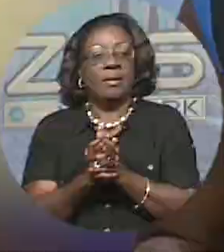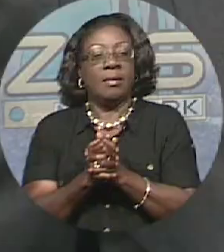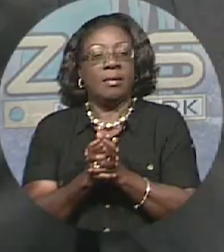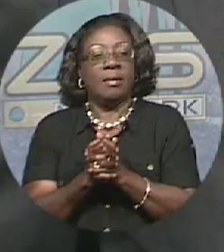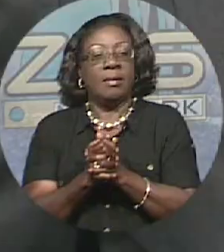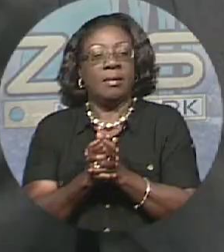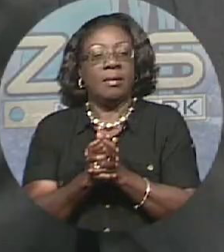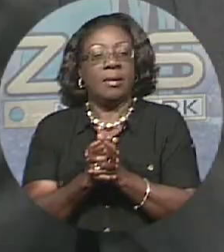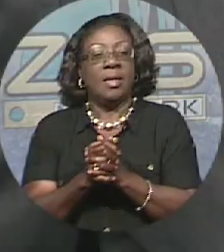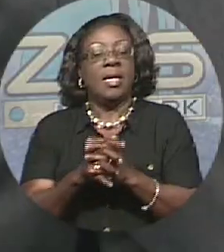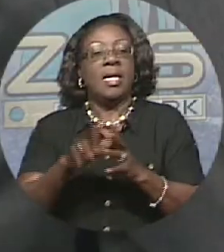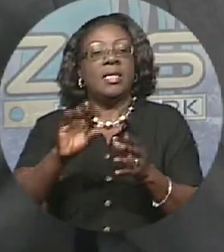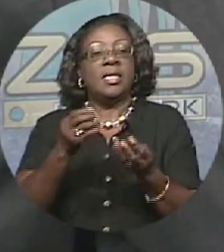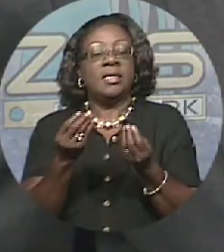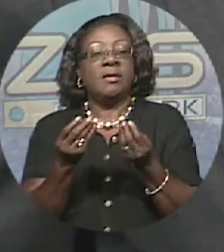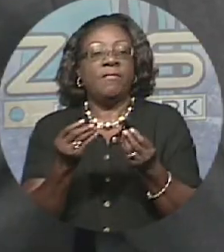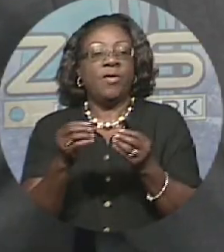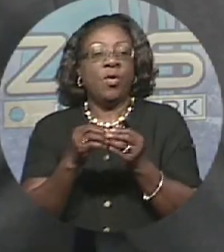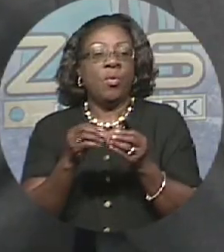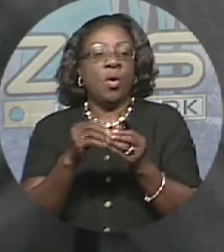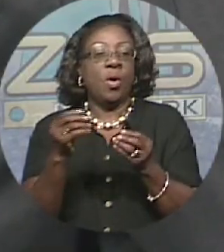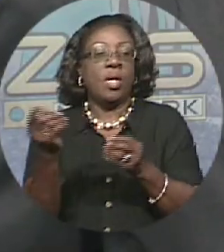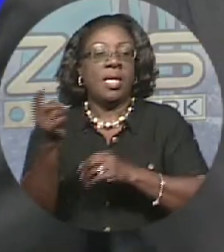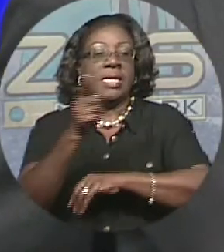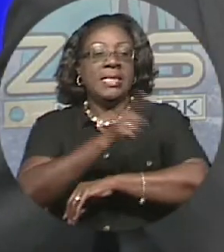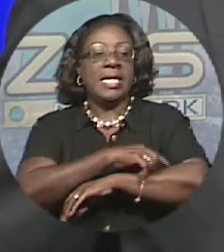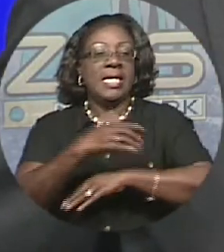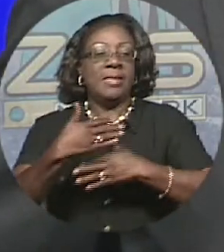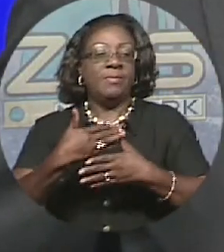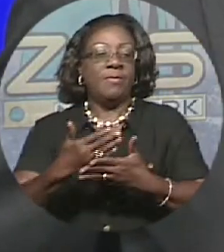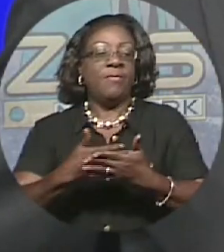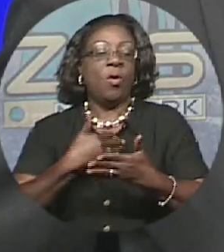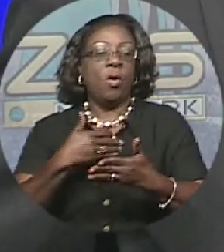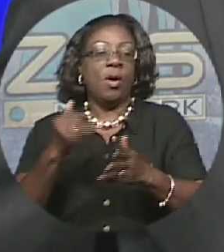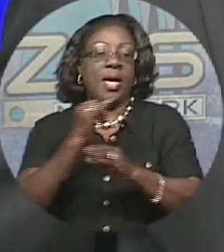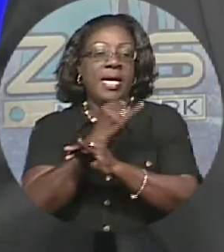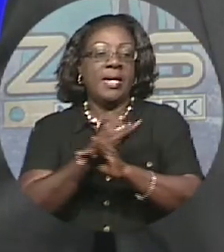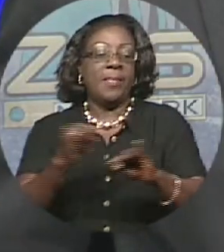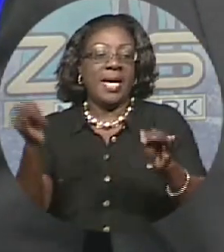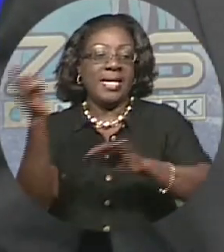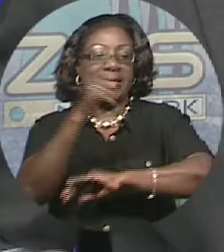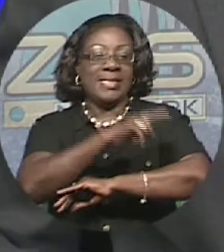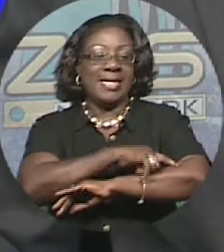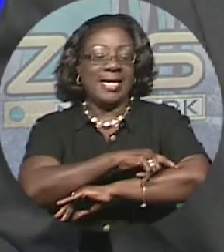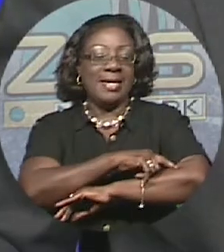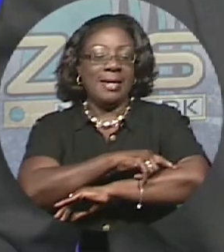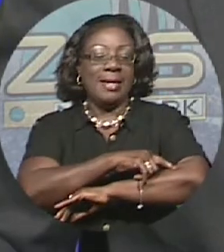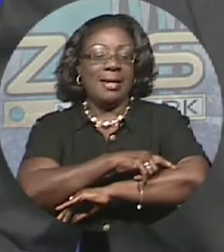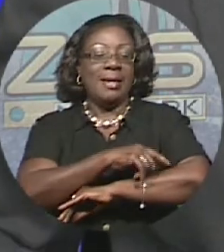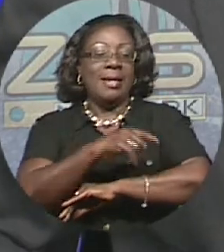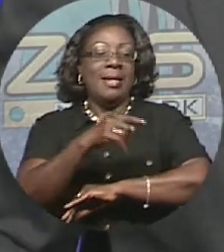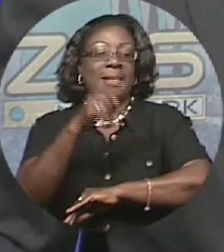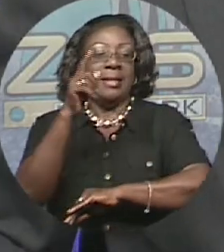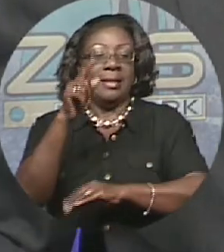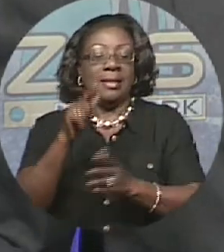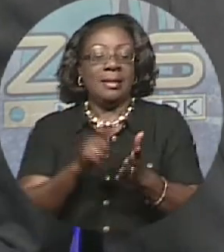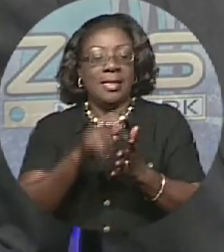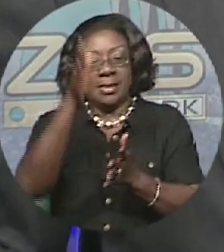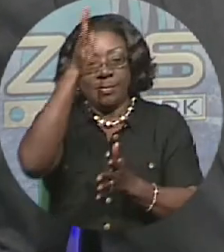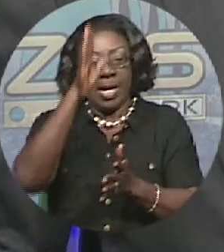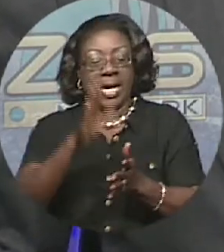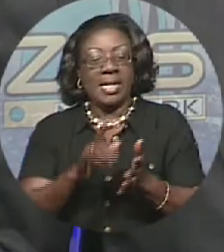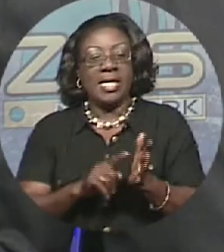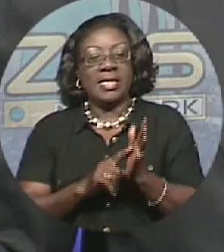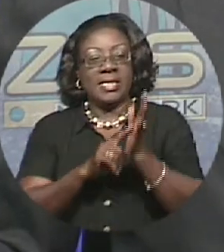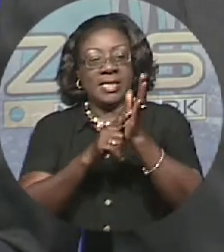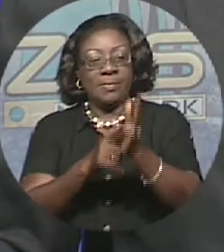And with just a few days left to Independence Day, Nassau resident Eric King is doing his part to display his national pride by decorating